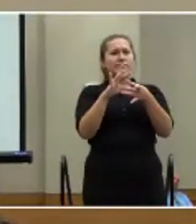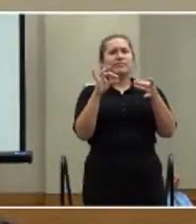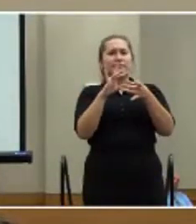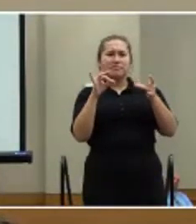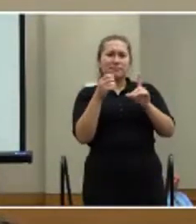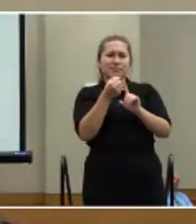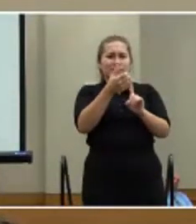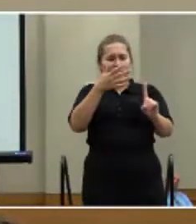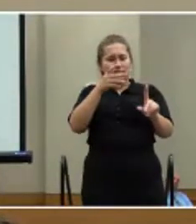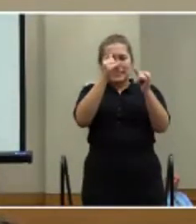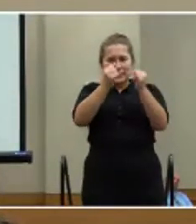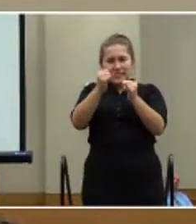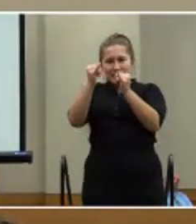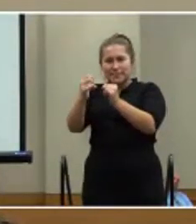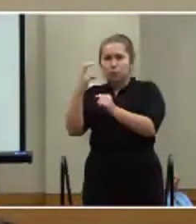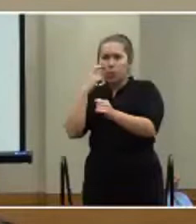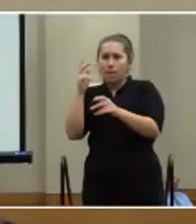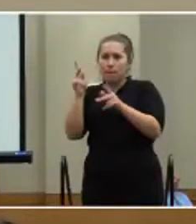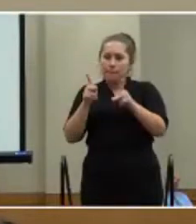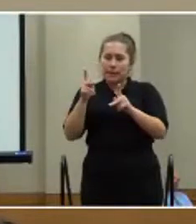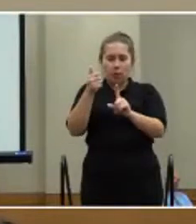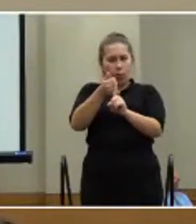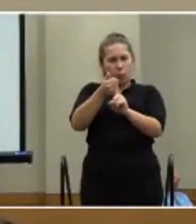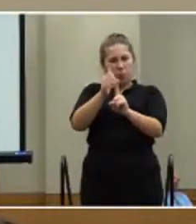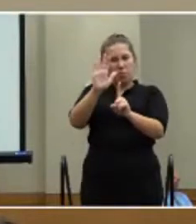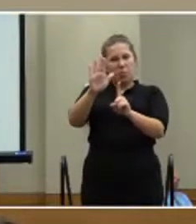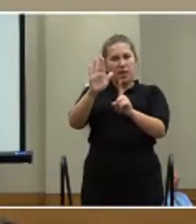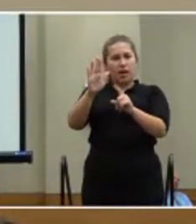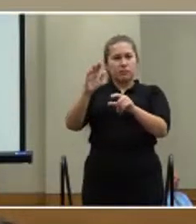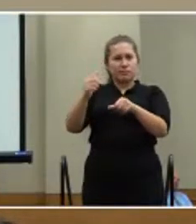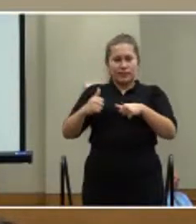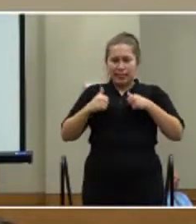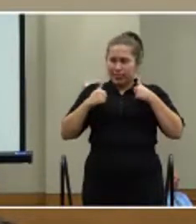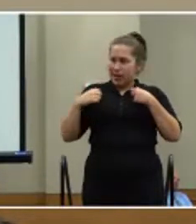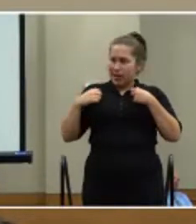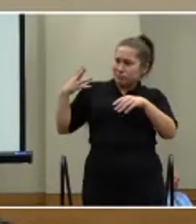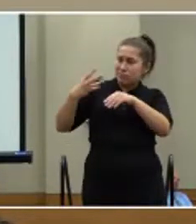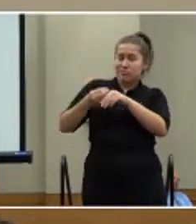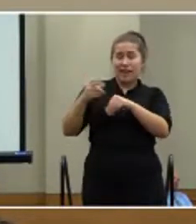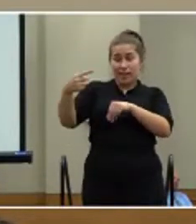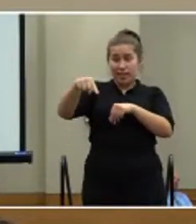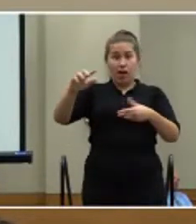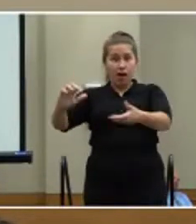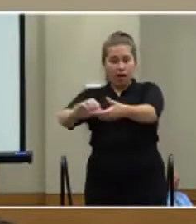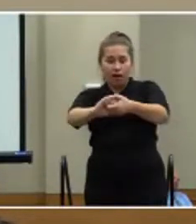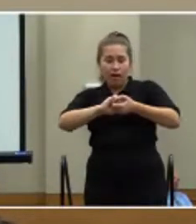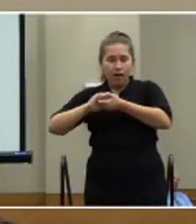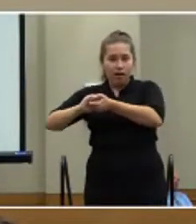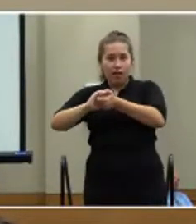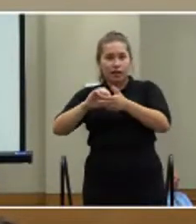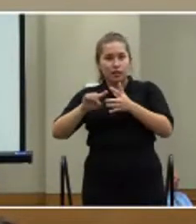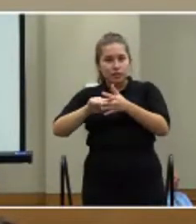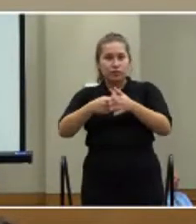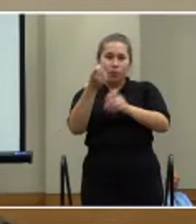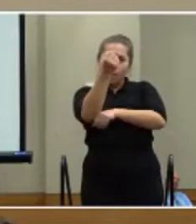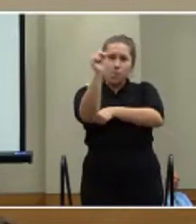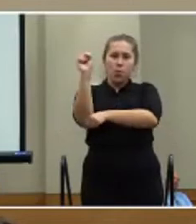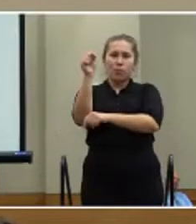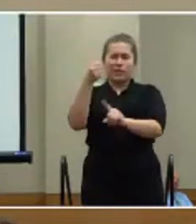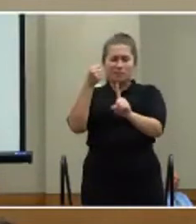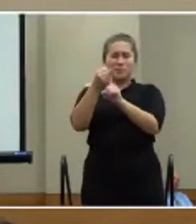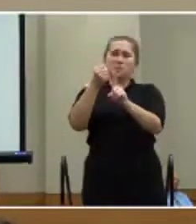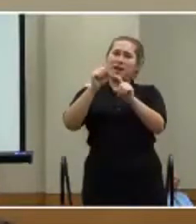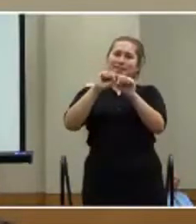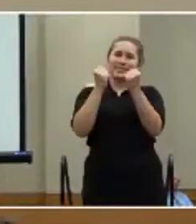of individual blind people and how those blind people have worked together in a movement to help change society and